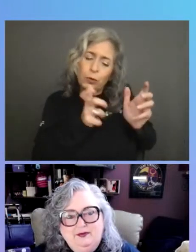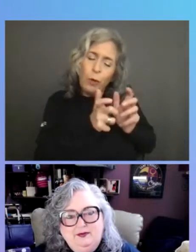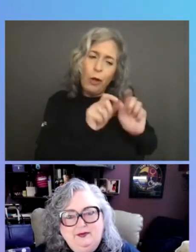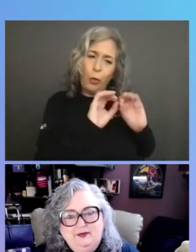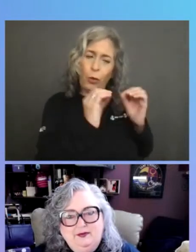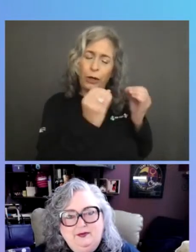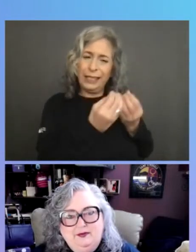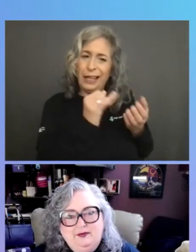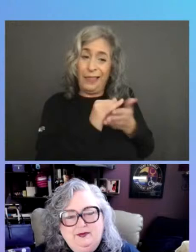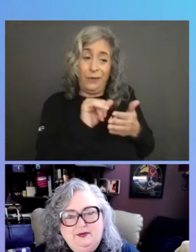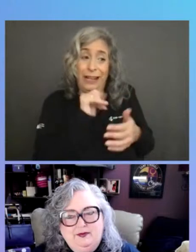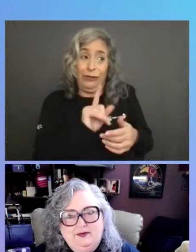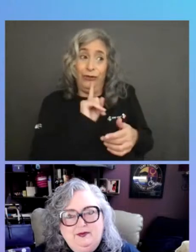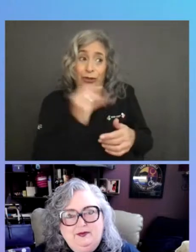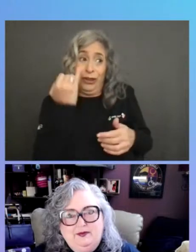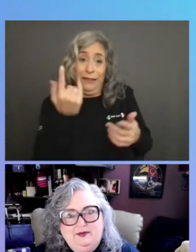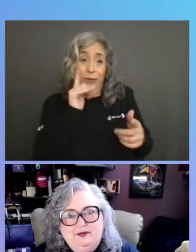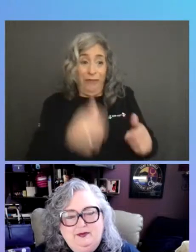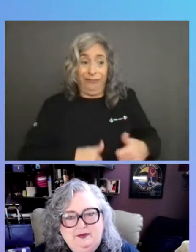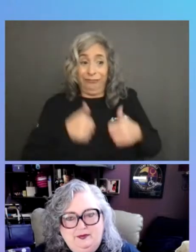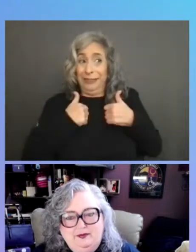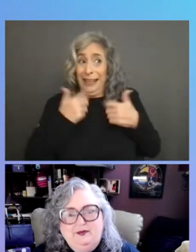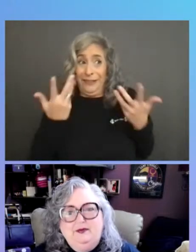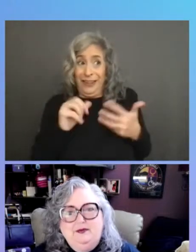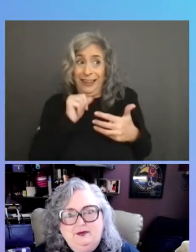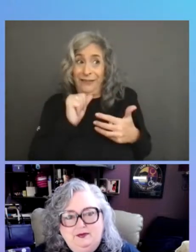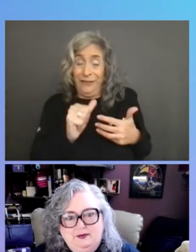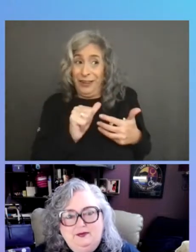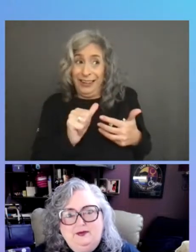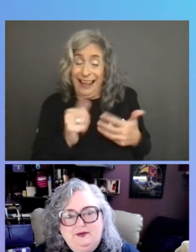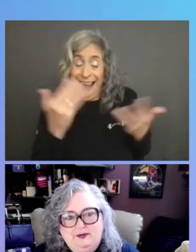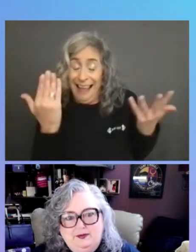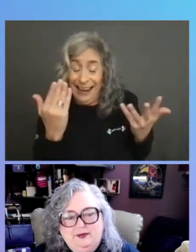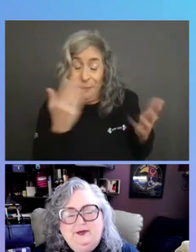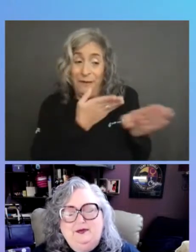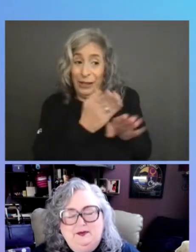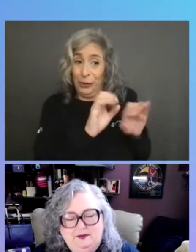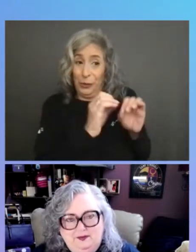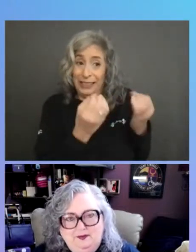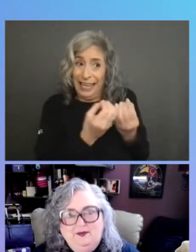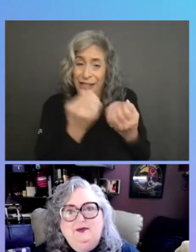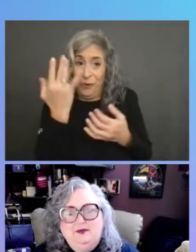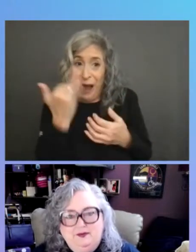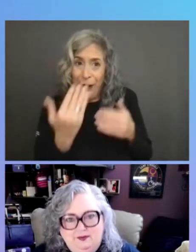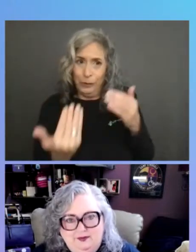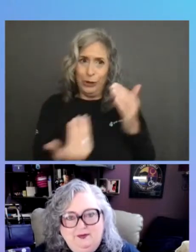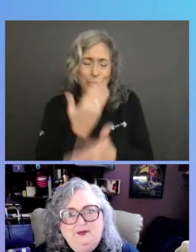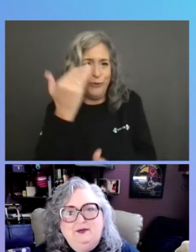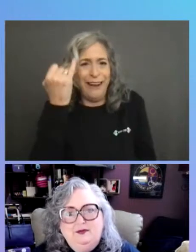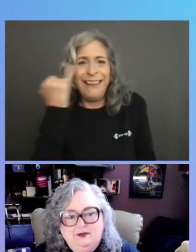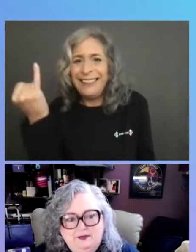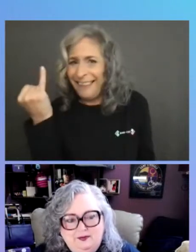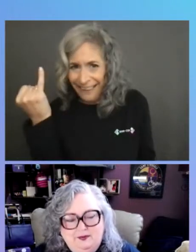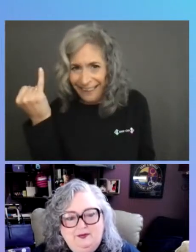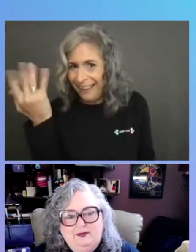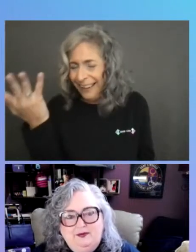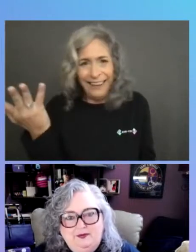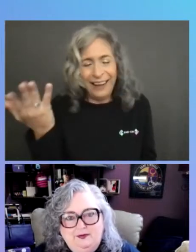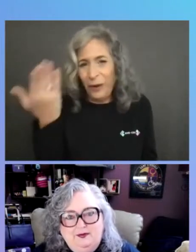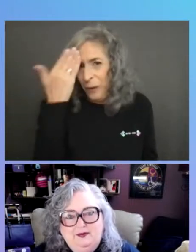that we weren't even sure was going to survive as a professional organization. I'll be honest about that, because it was a new idea. And it